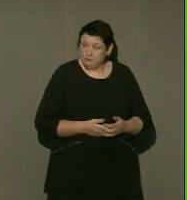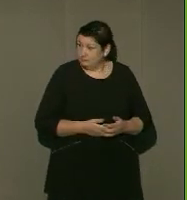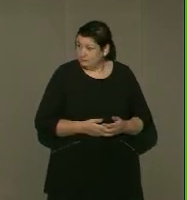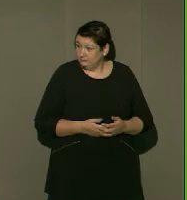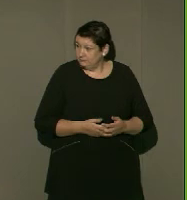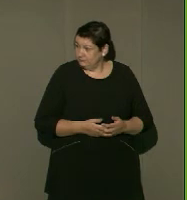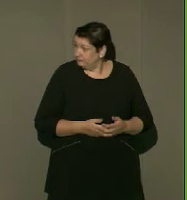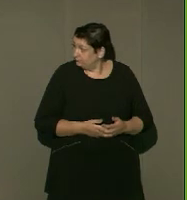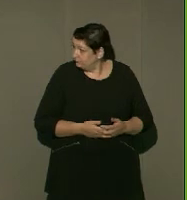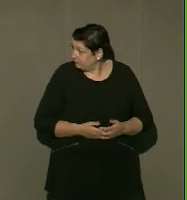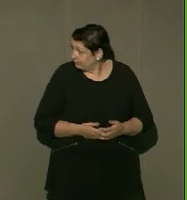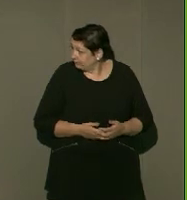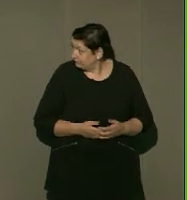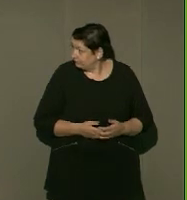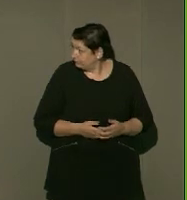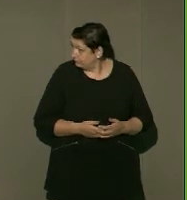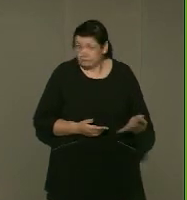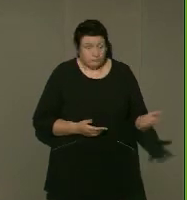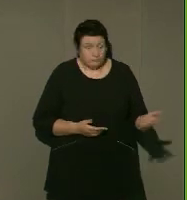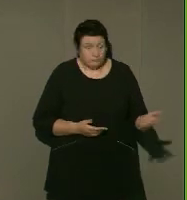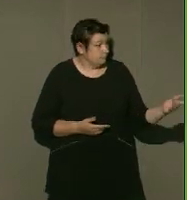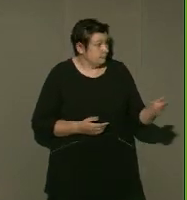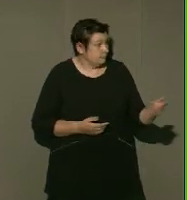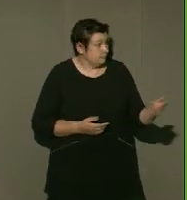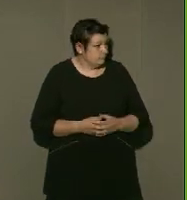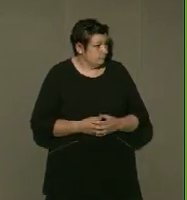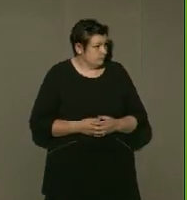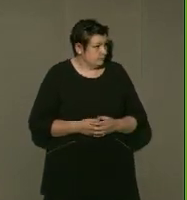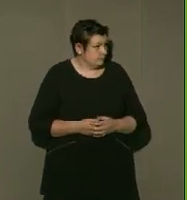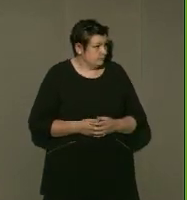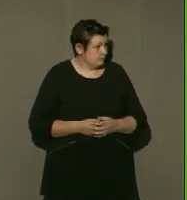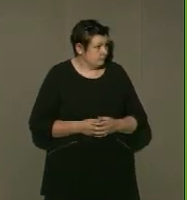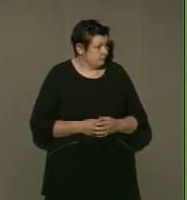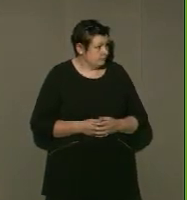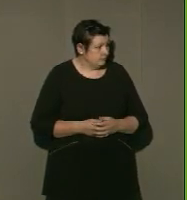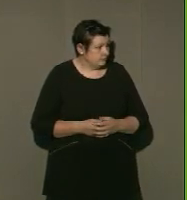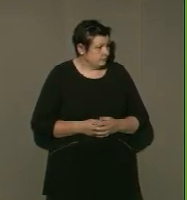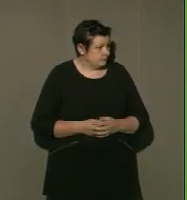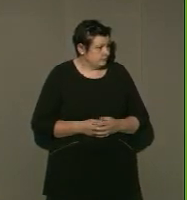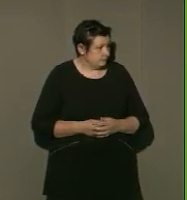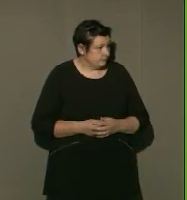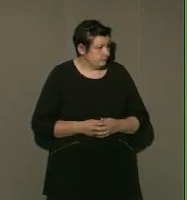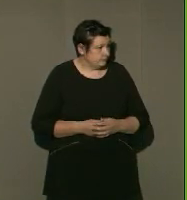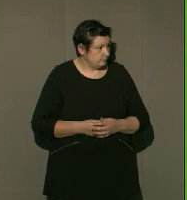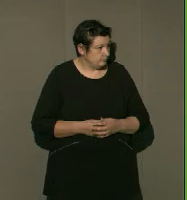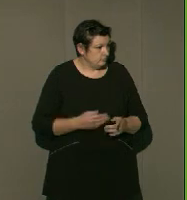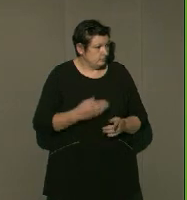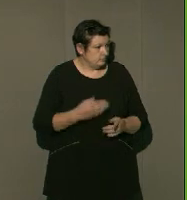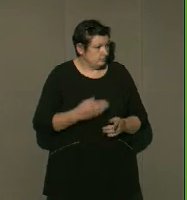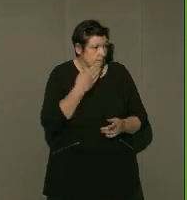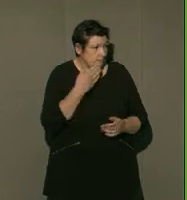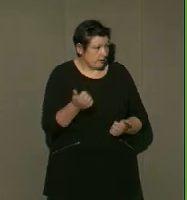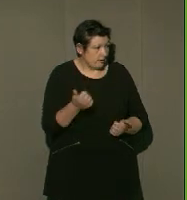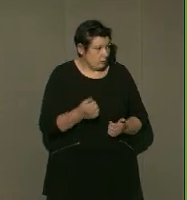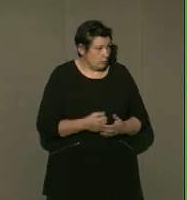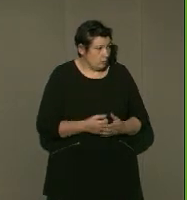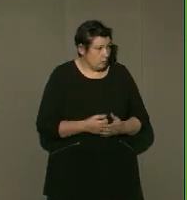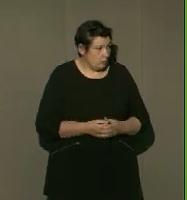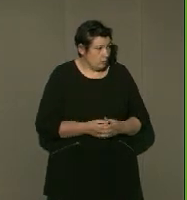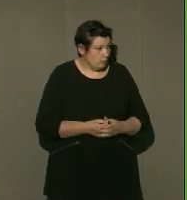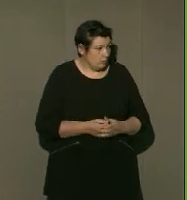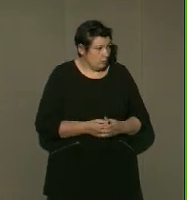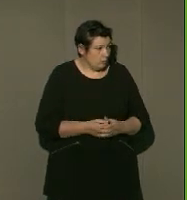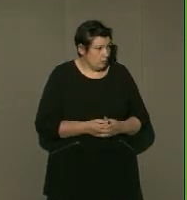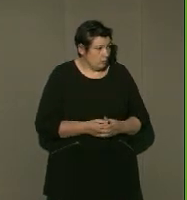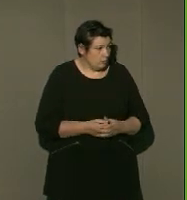But, okay, that's lovely. This speaker over here, please. Maximum of 2 minutes.